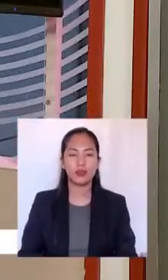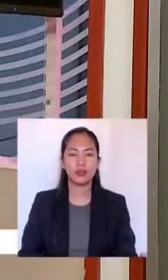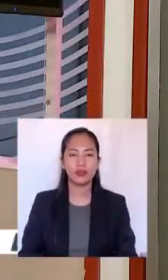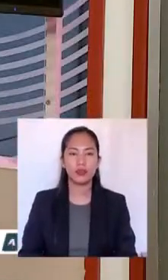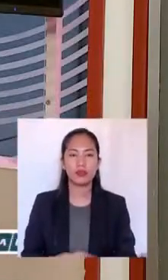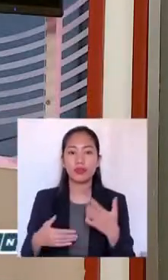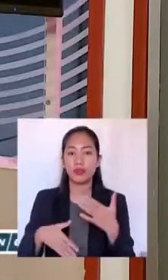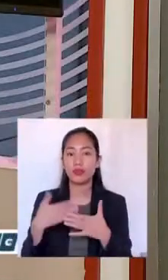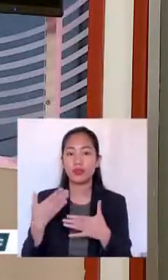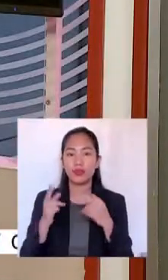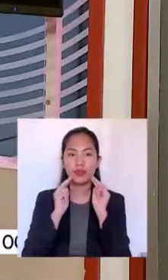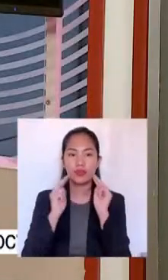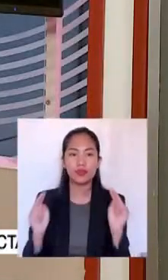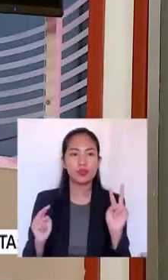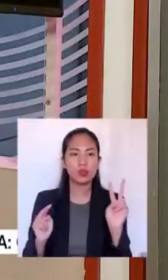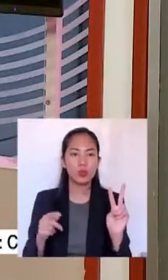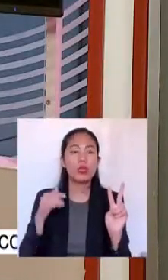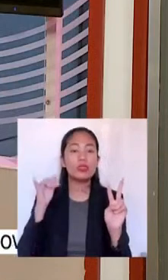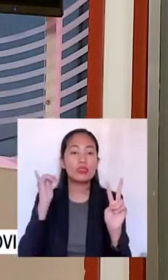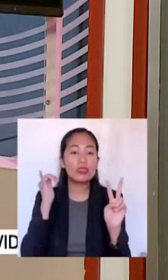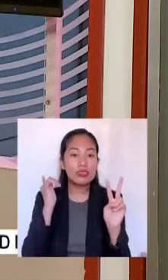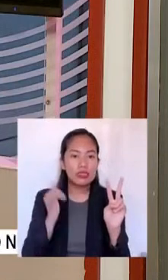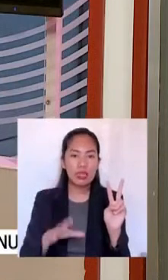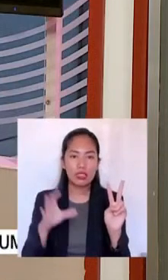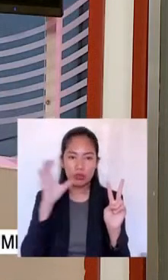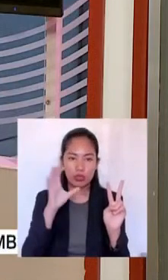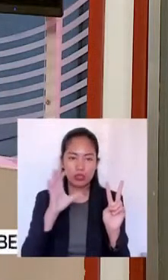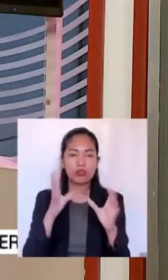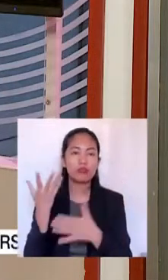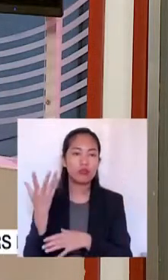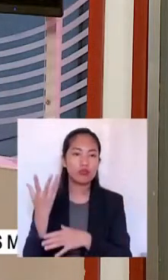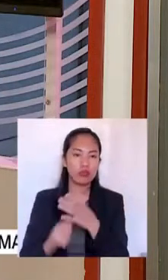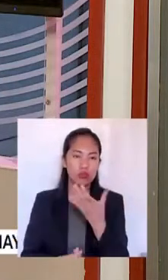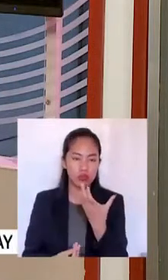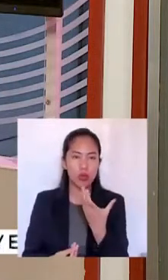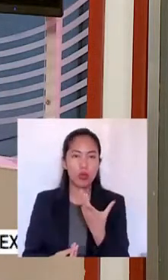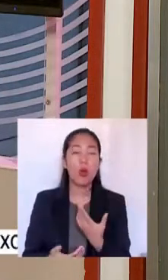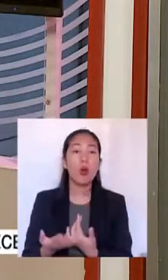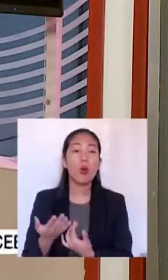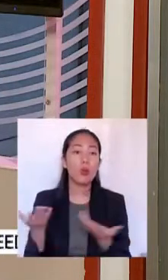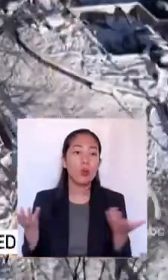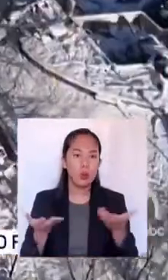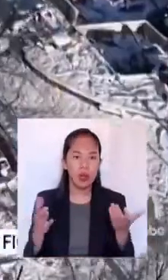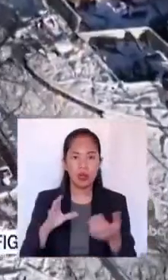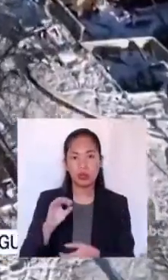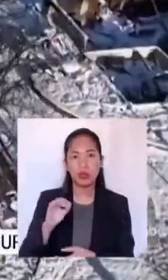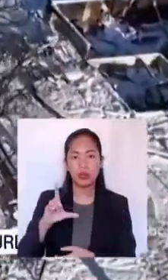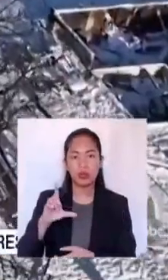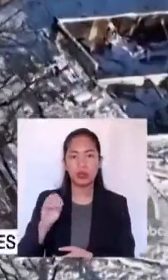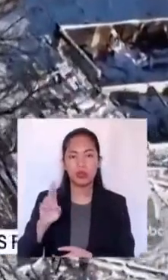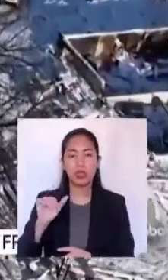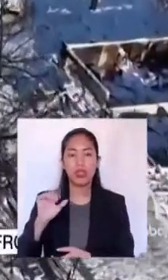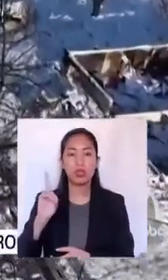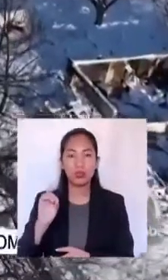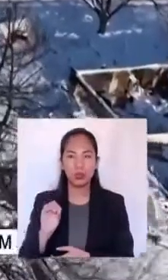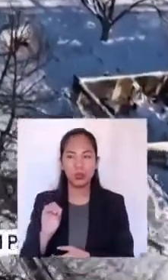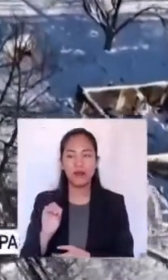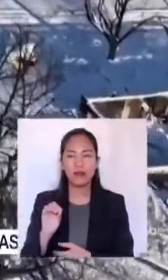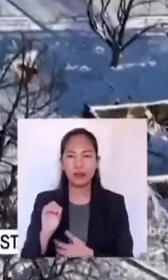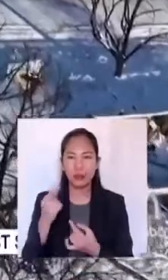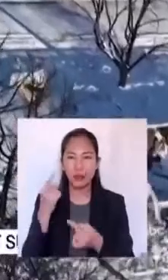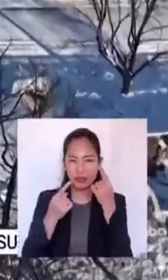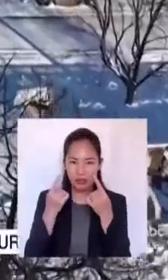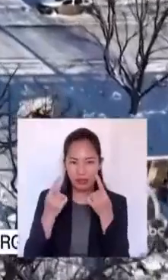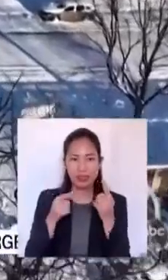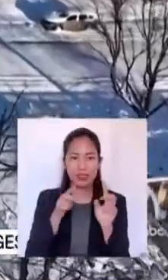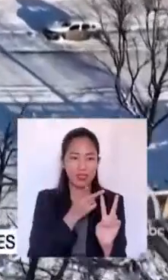In other news, two people still missing following a wildfire in Colorado are feared dead. Authorities said the two missing people were